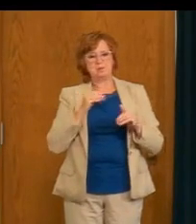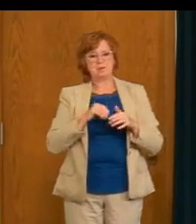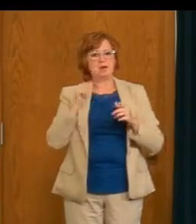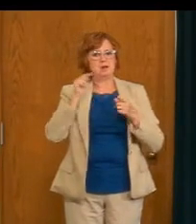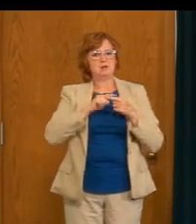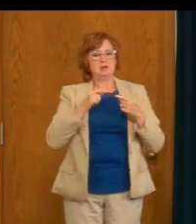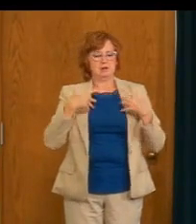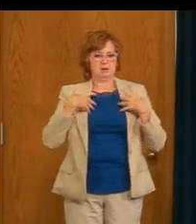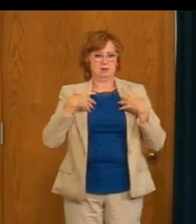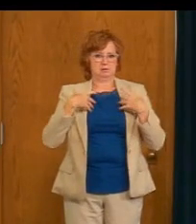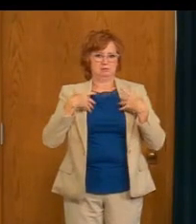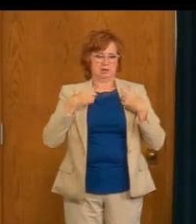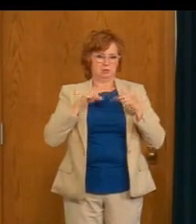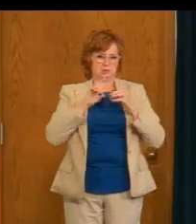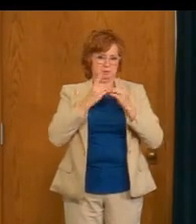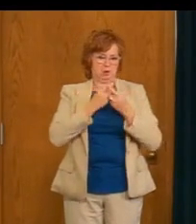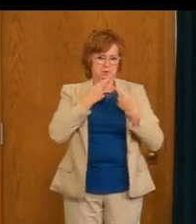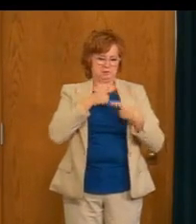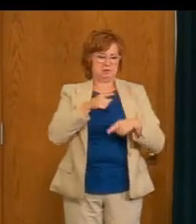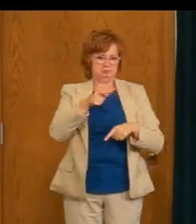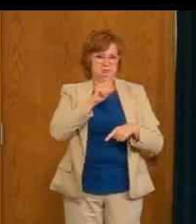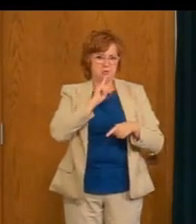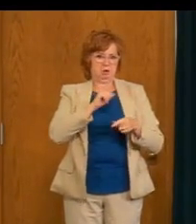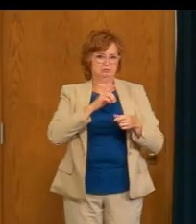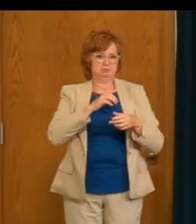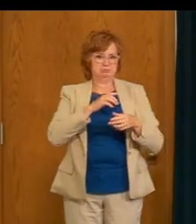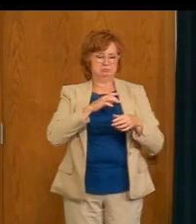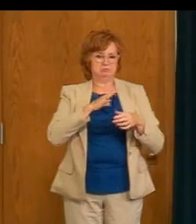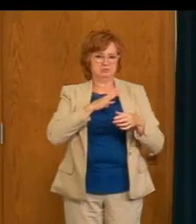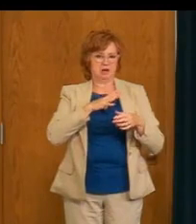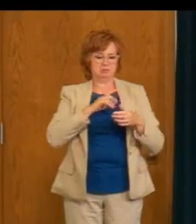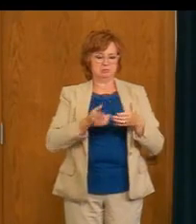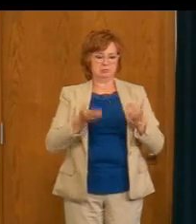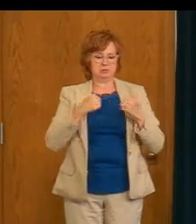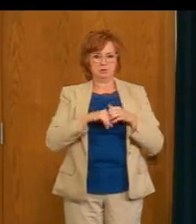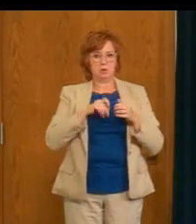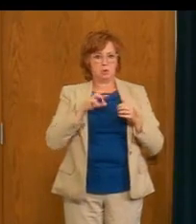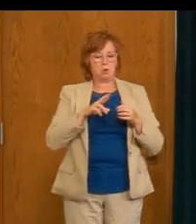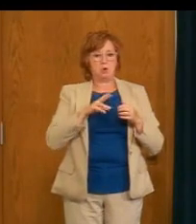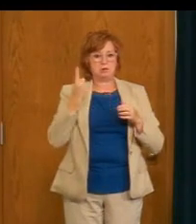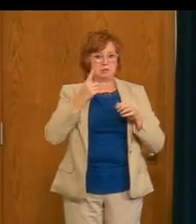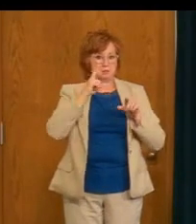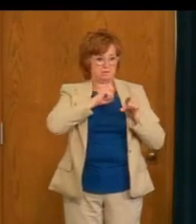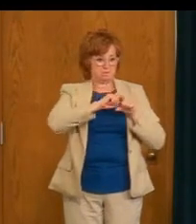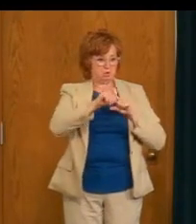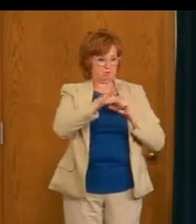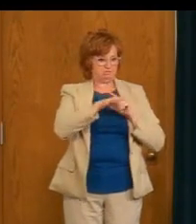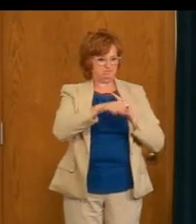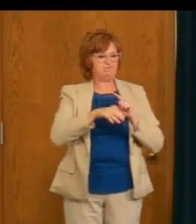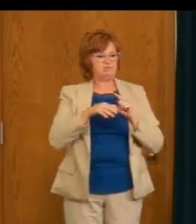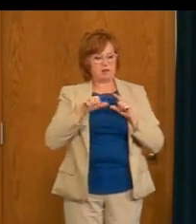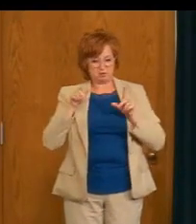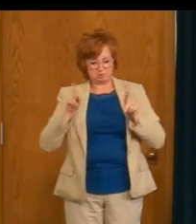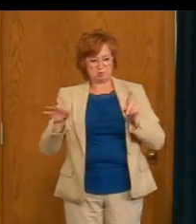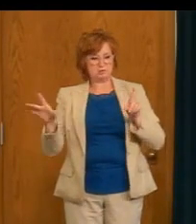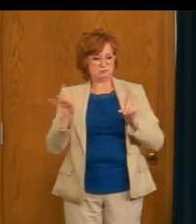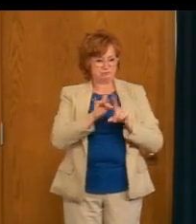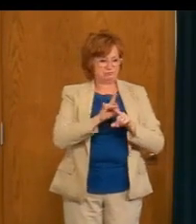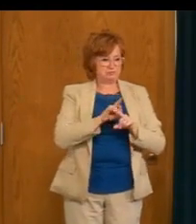be critical. If you are named as a close contact and you're not unvaccinated, you still will